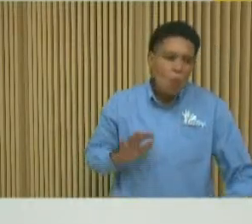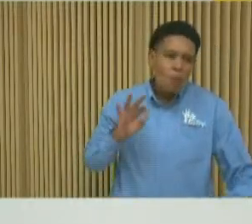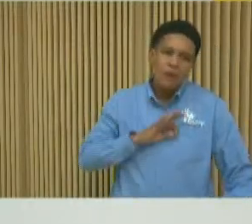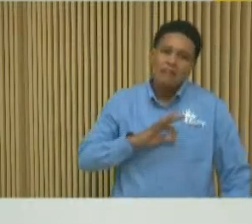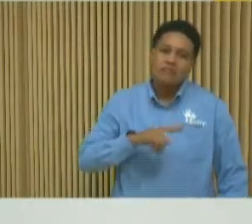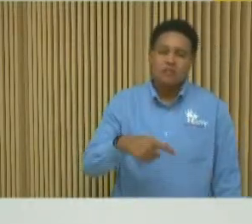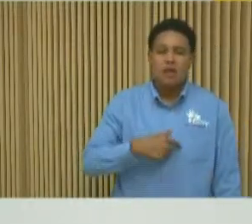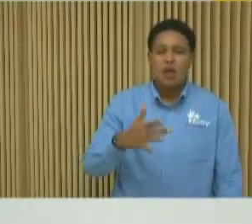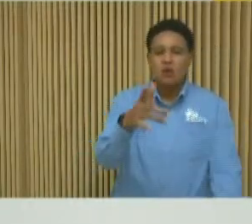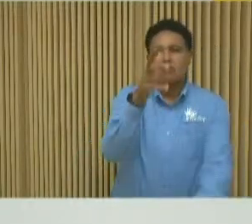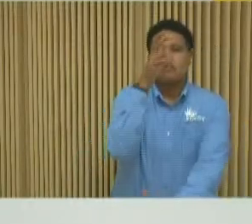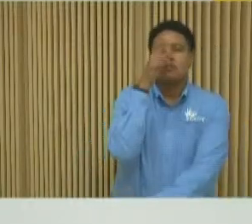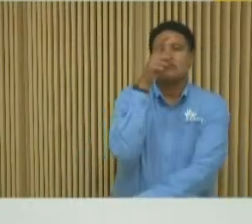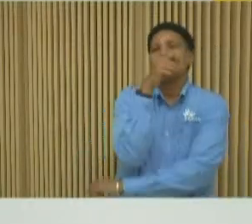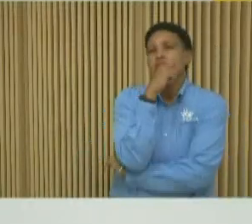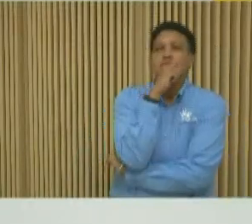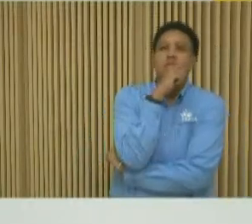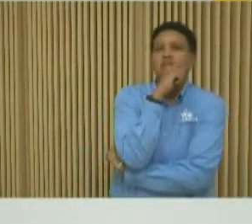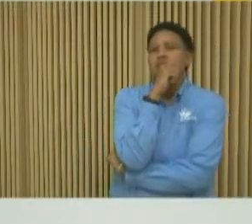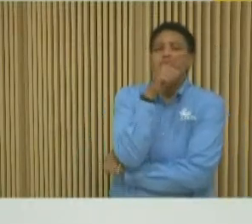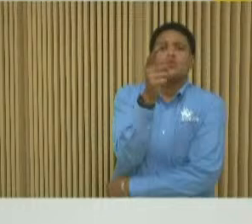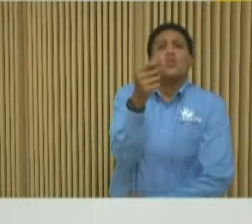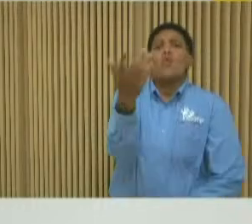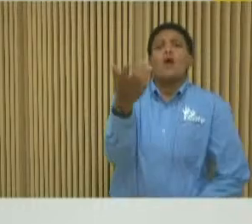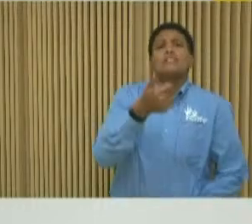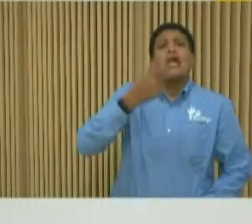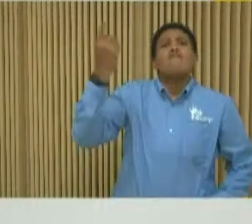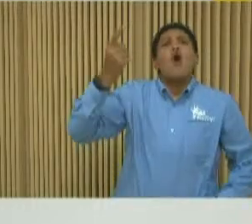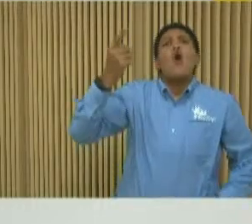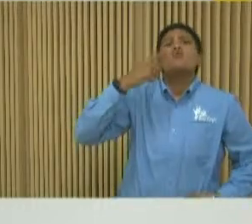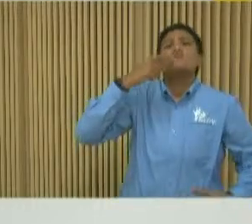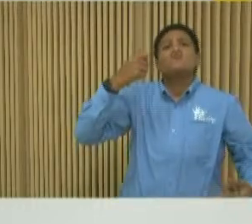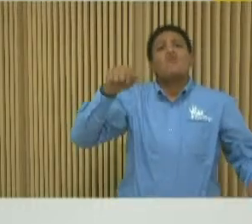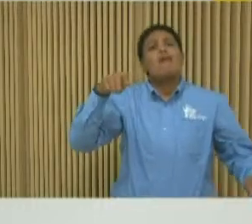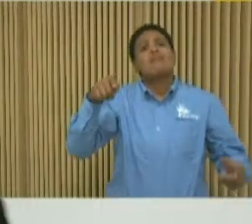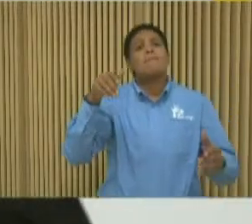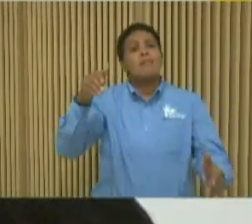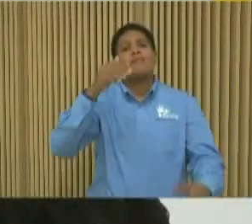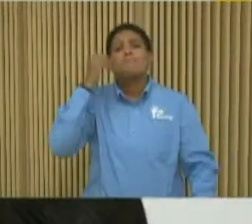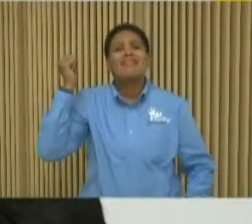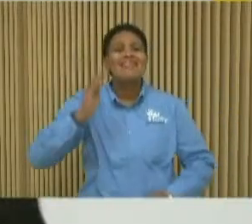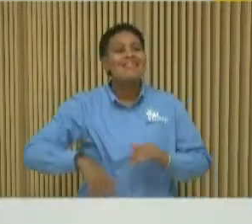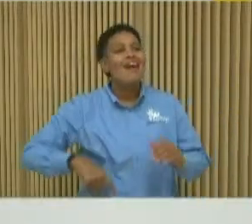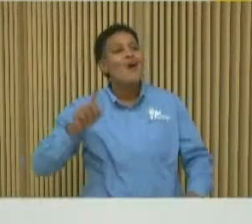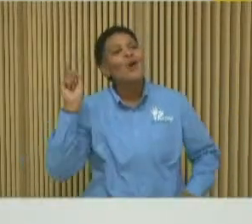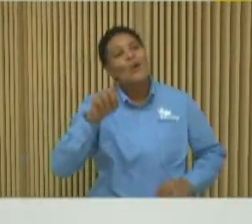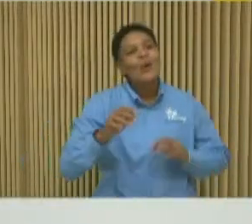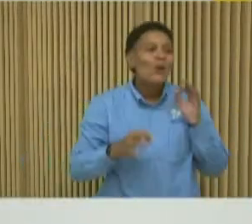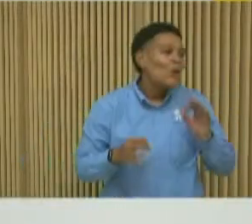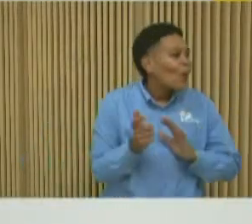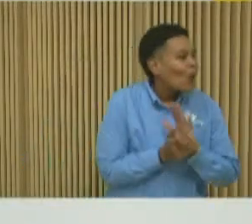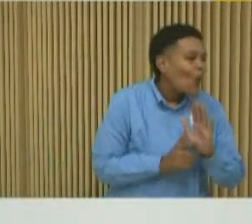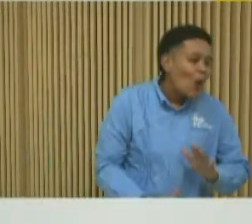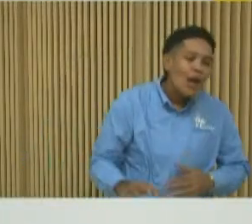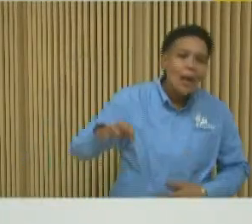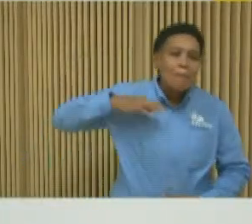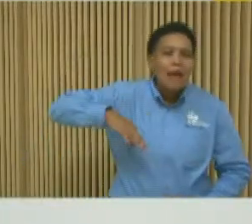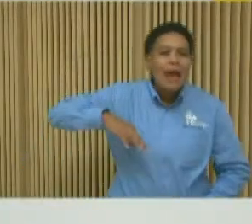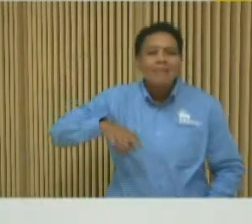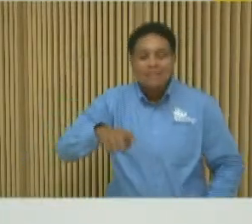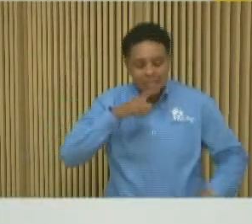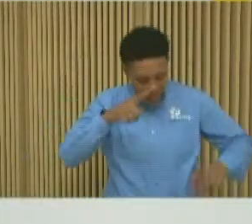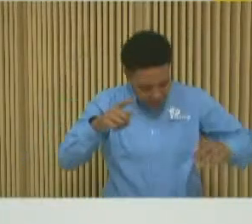our listeners and our viewers to always try that method as opposed to litigation. The benefits, again, are